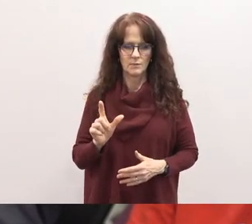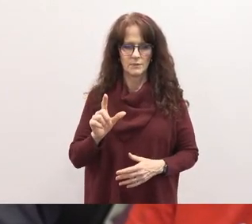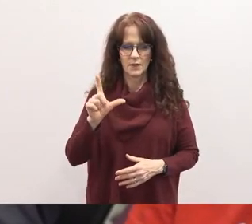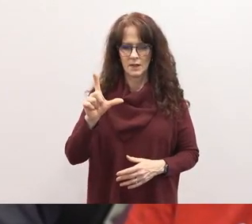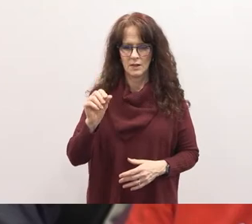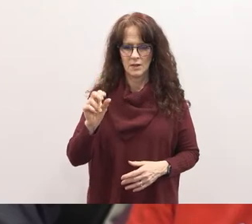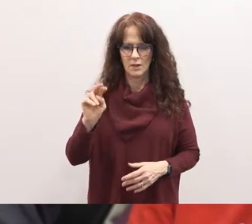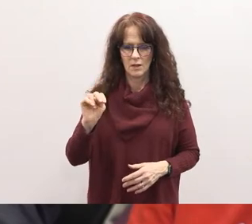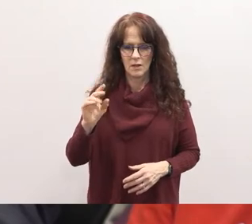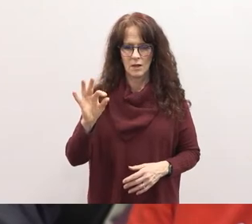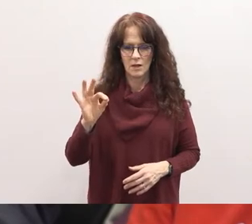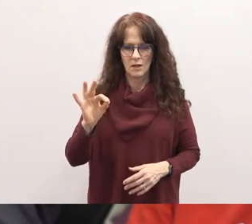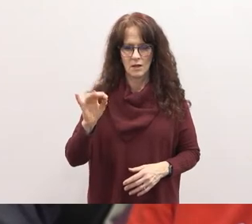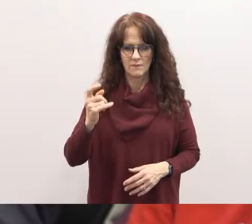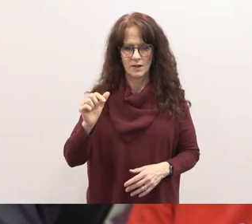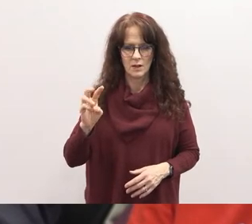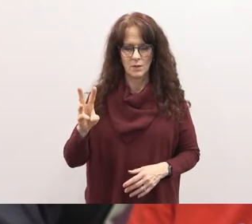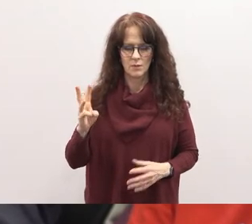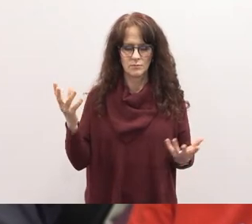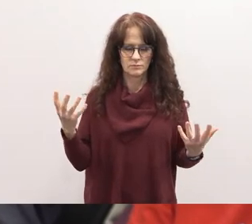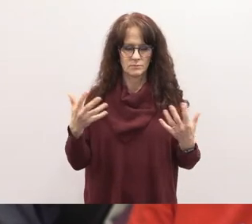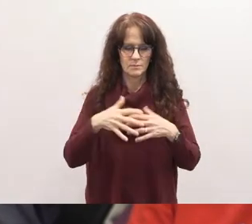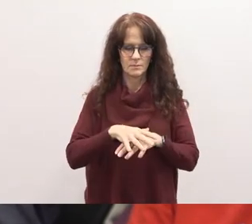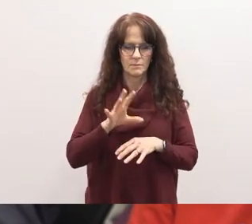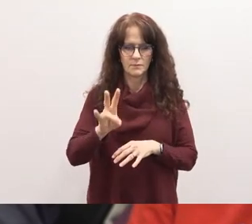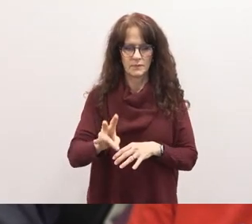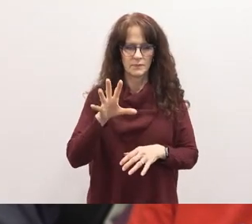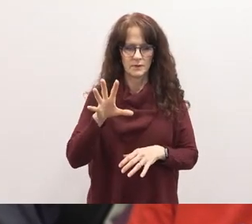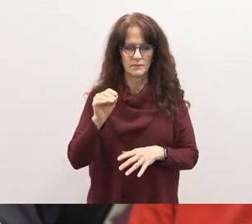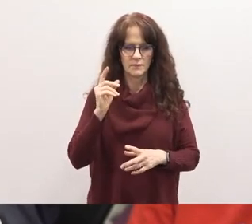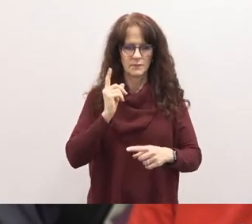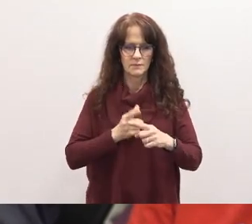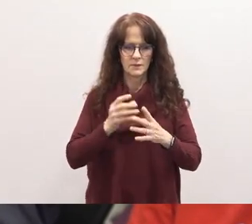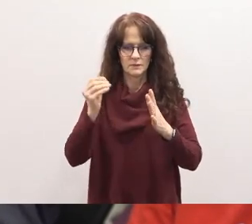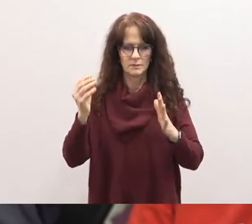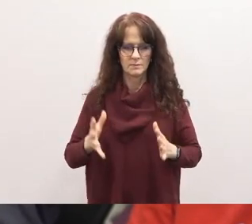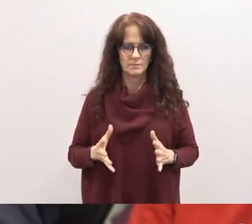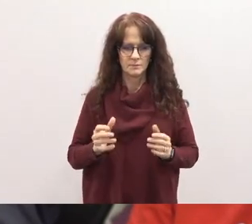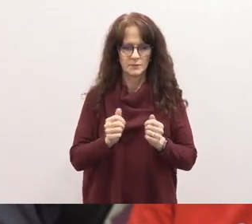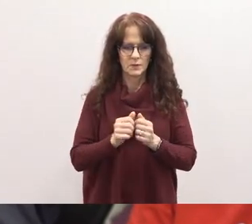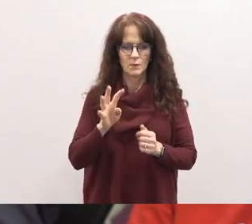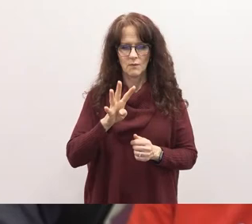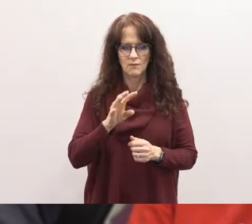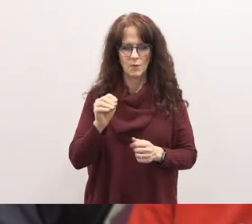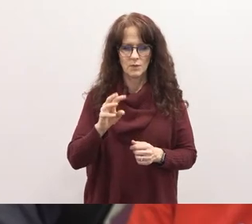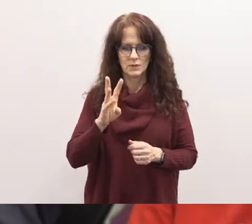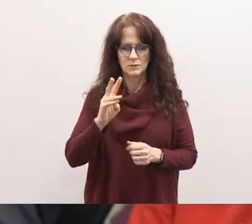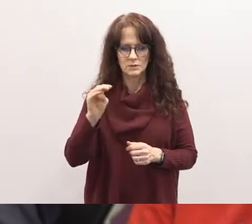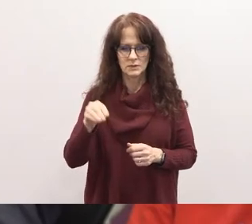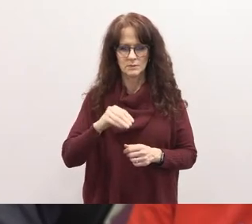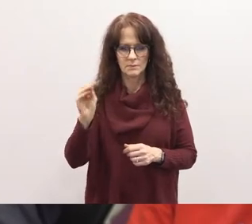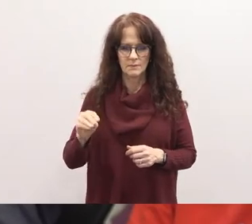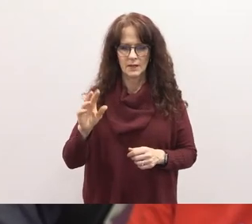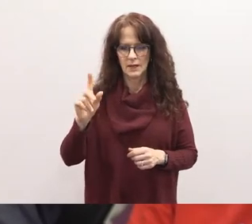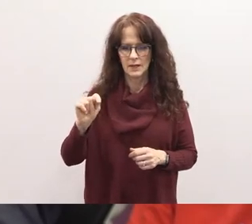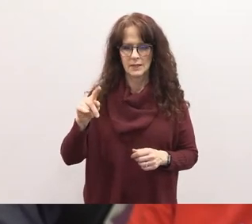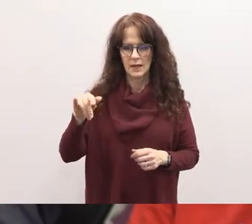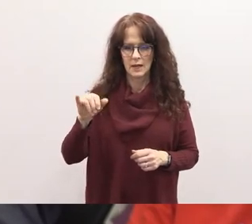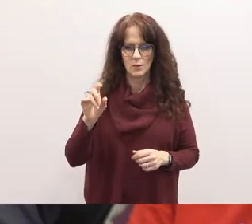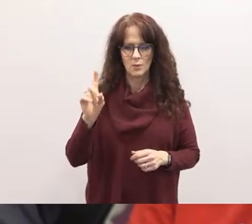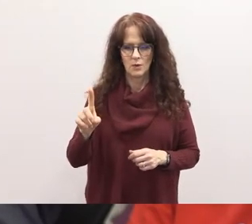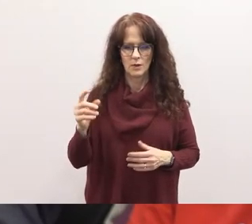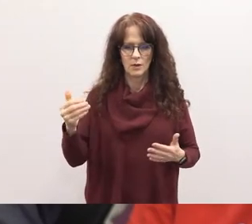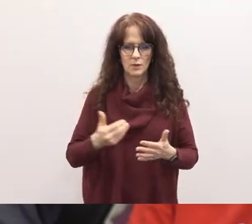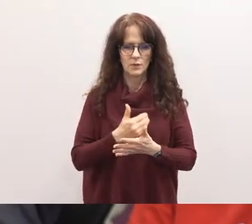currently falls in the category of 750 plus students with 40 to 60% Title I. Under the